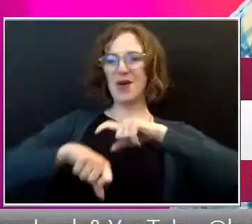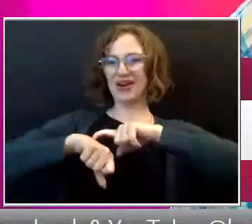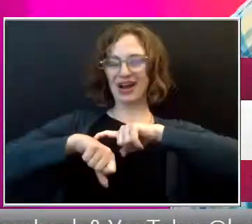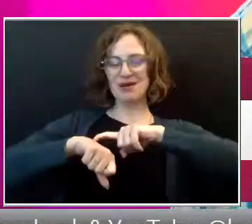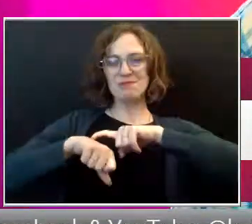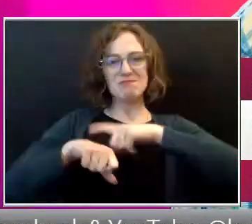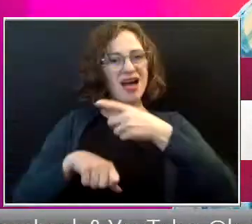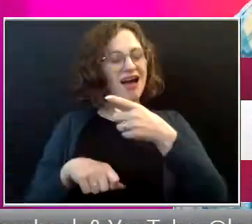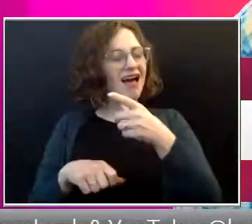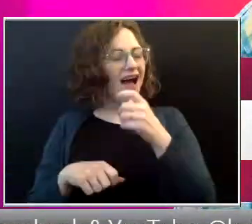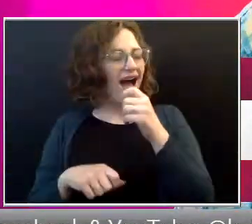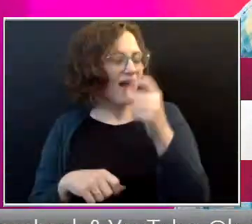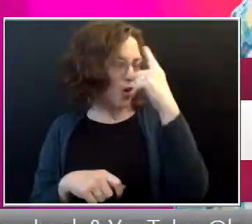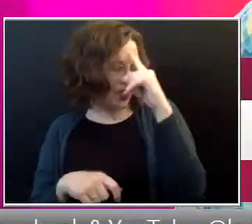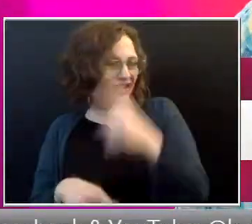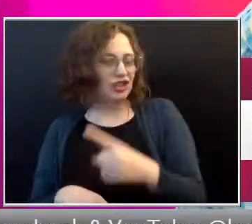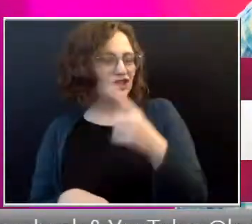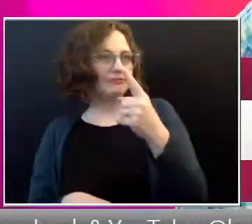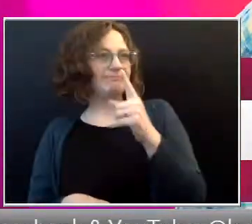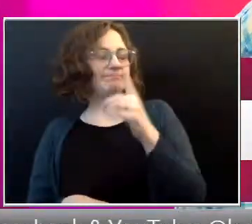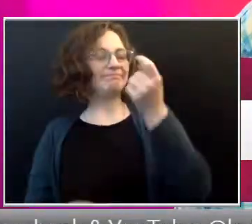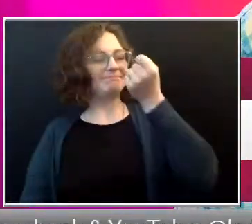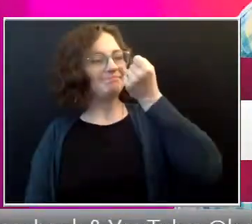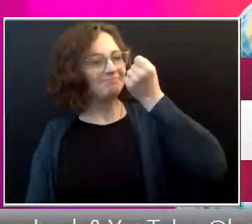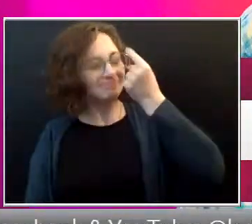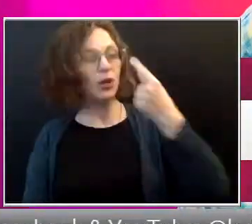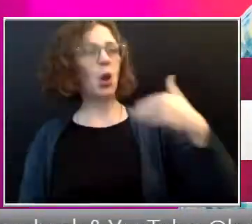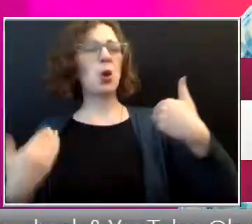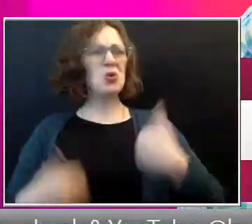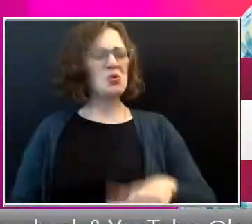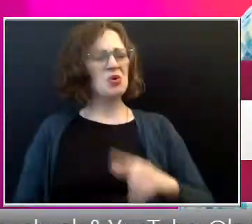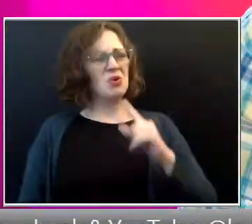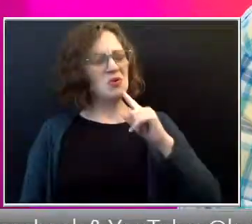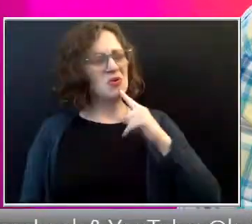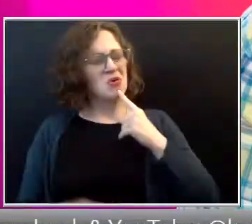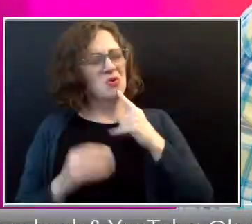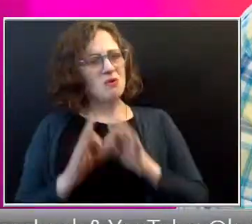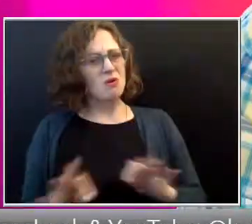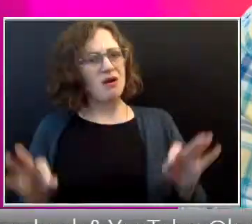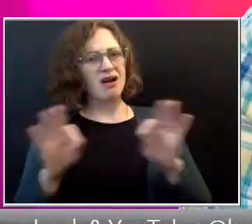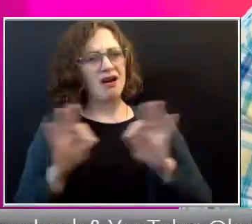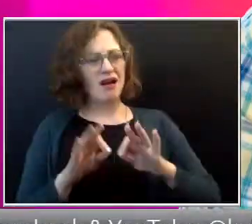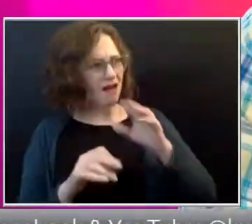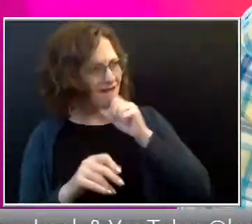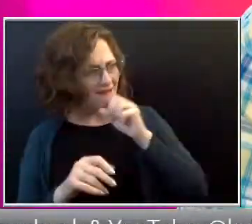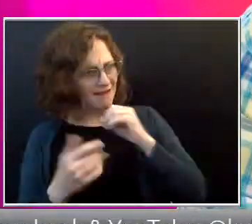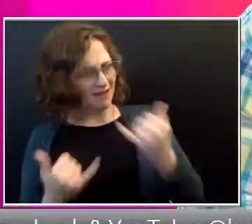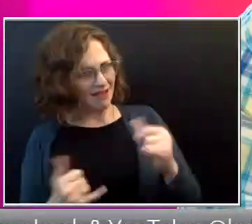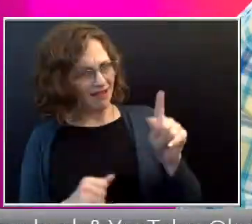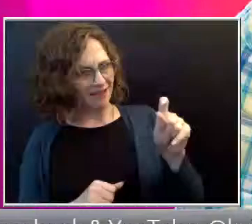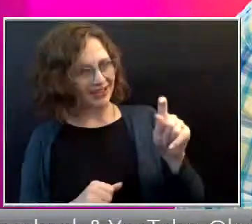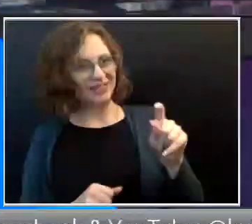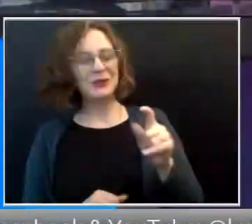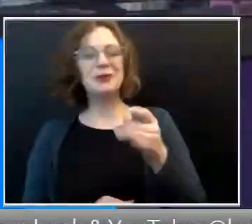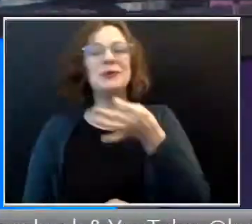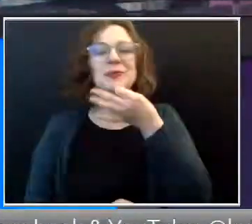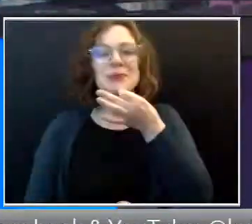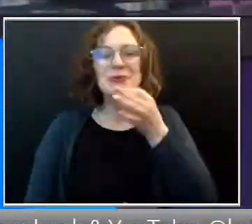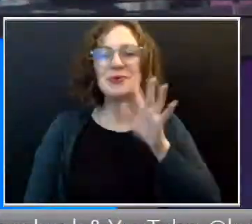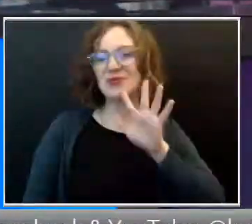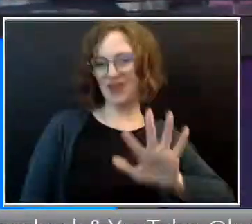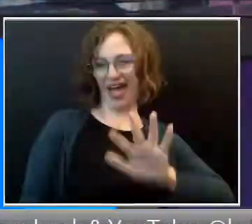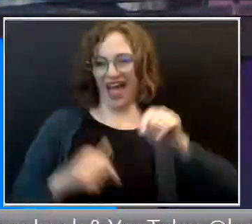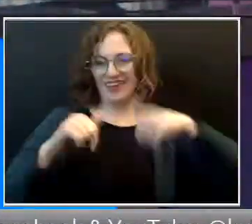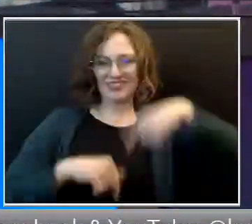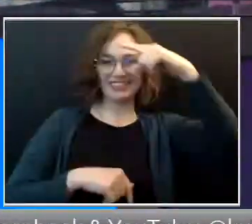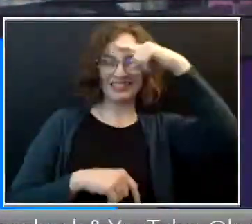the situation that occurred. You know, but how old is she now? She's turning 5 this summer. So cute. She's so